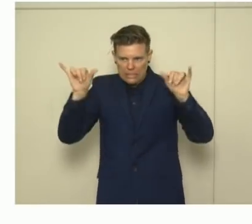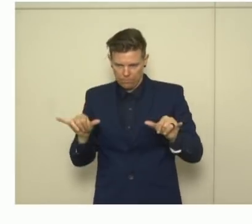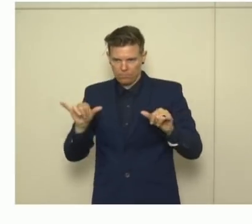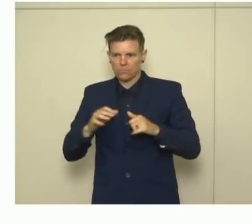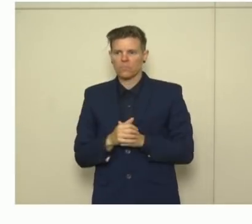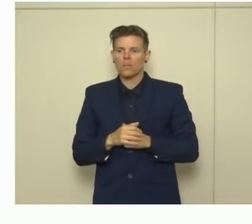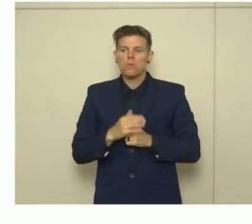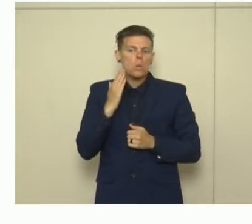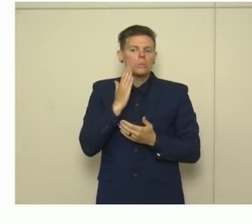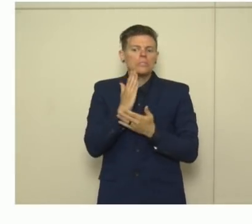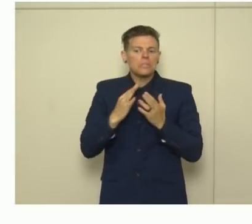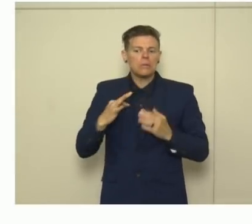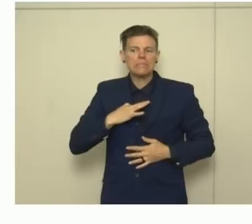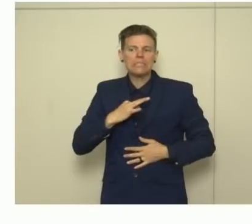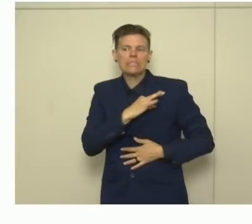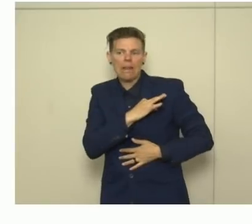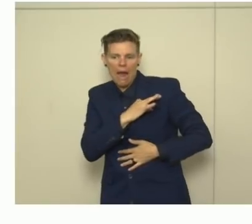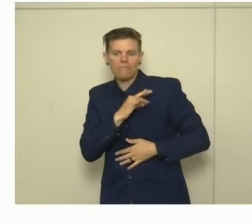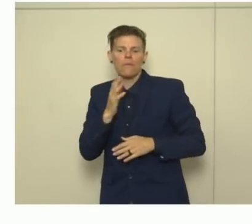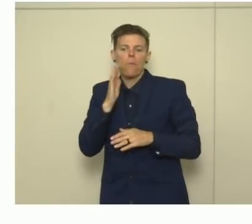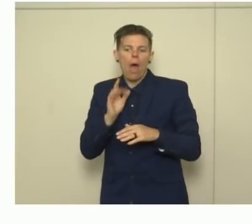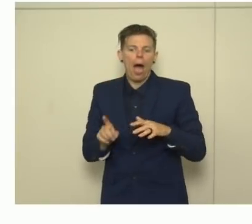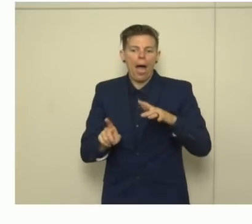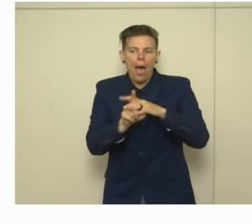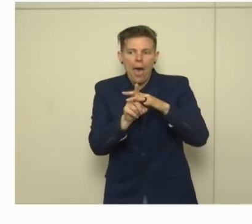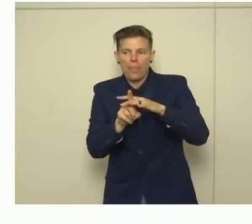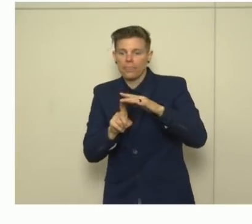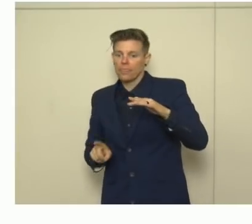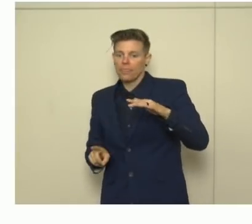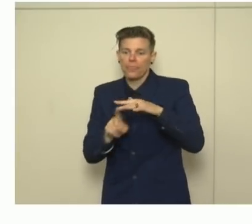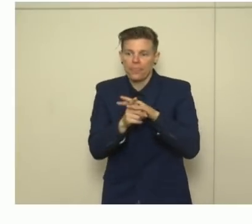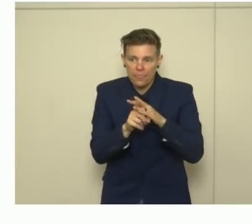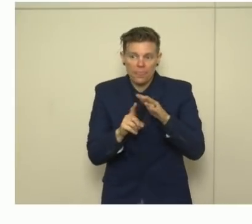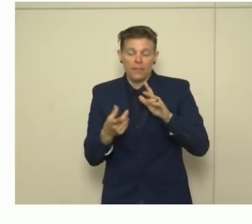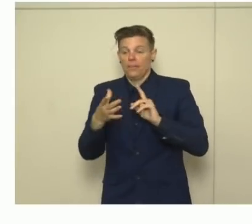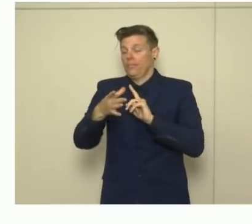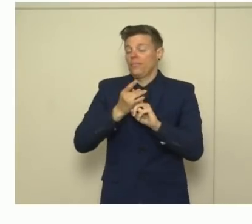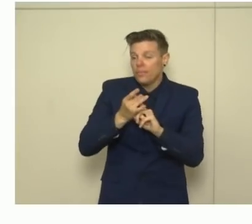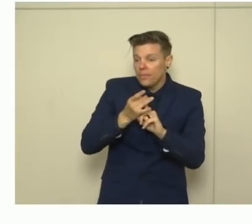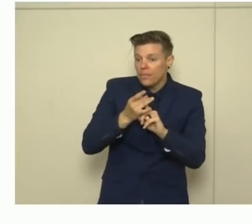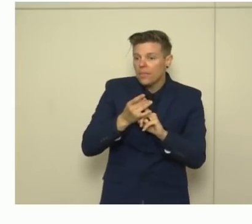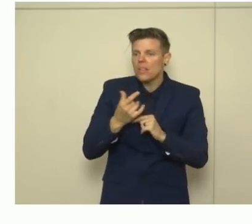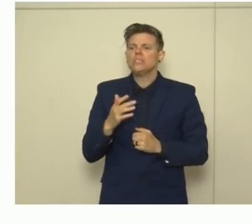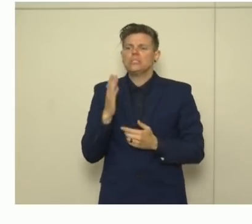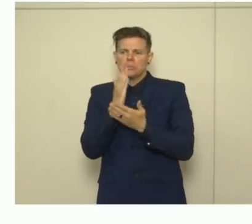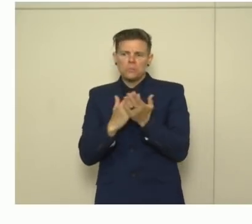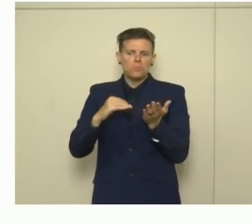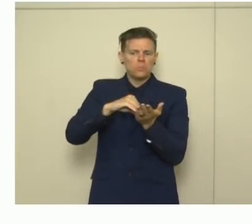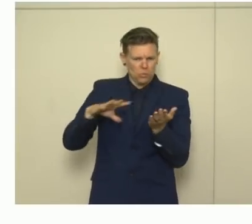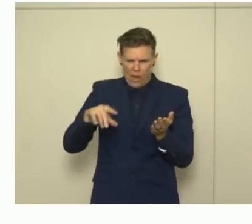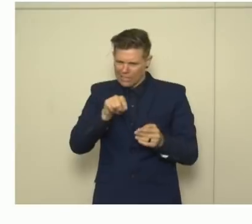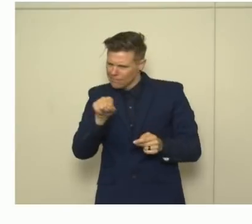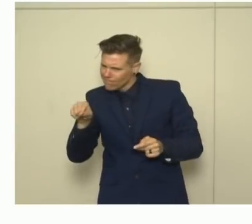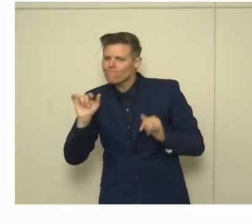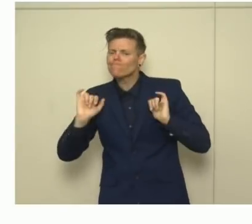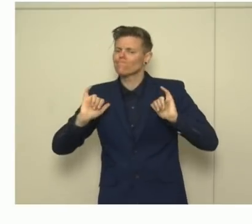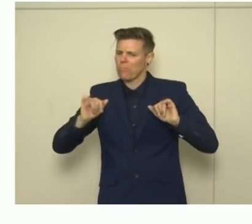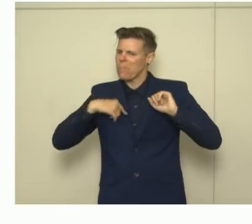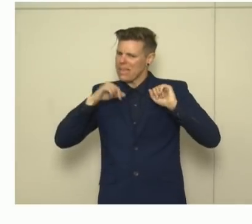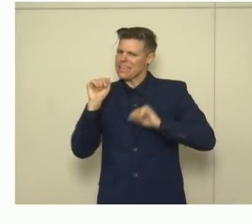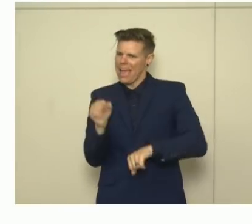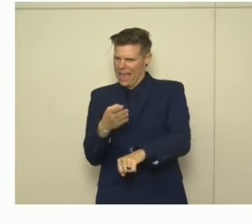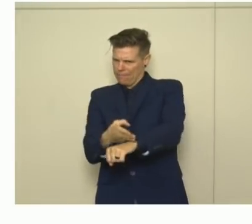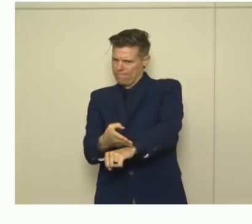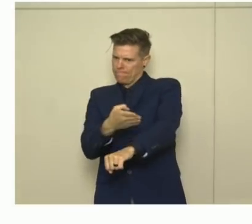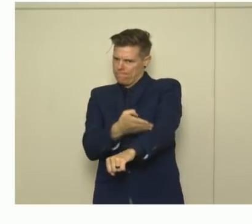before students come back, a number of things that we can improve upon in this area. I take responsibility for making sure that we